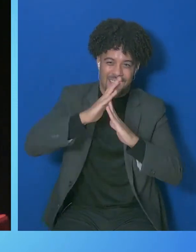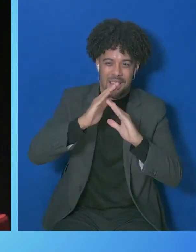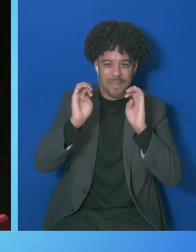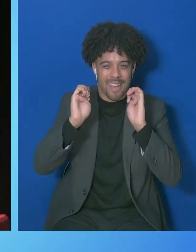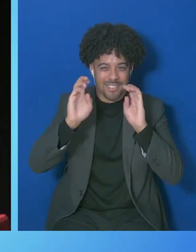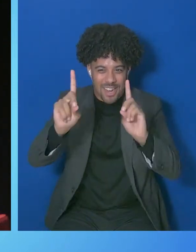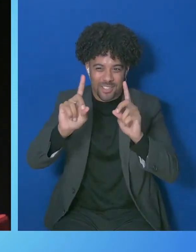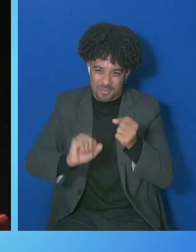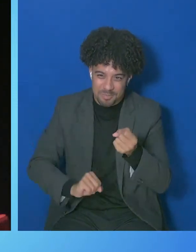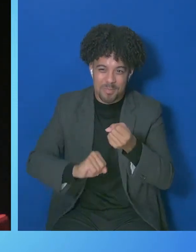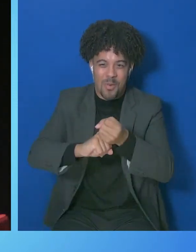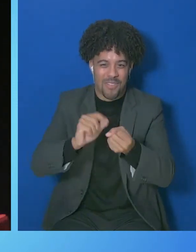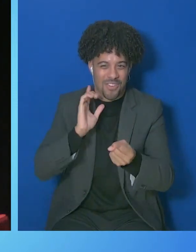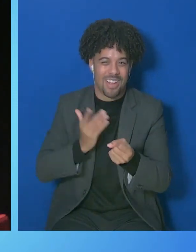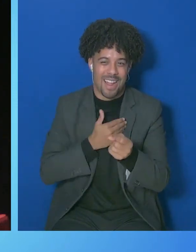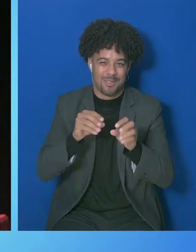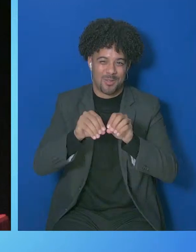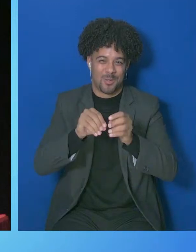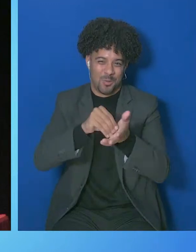And